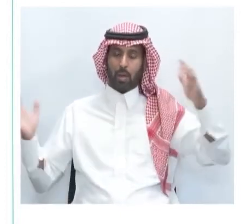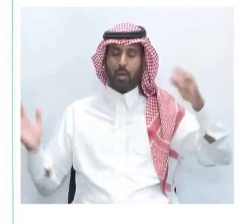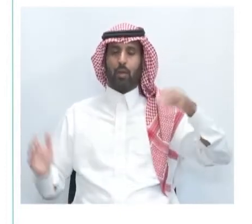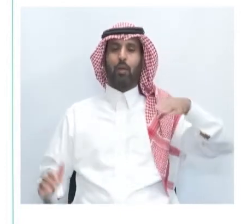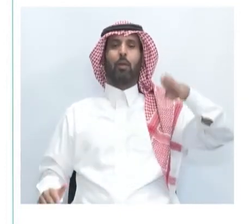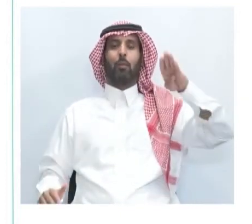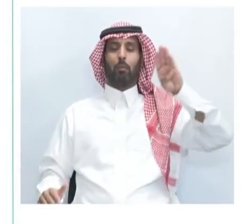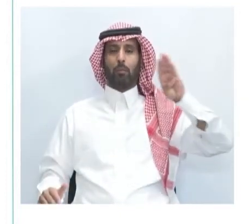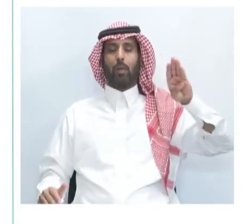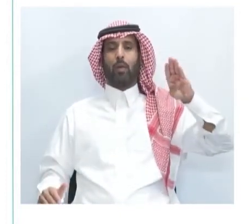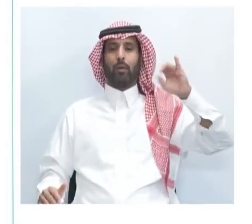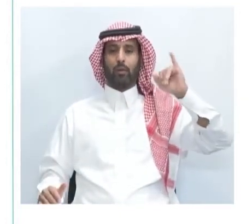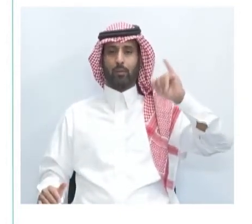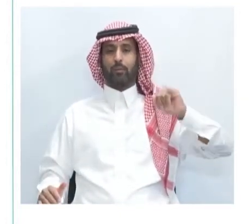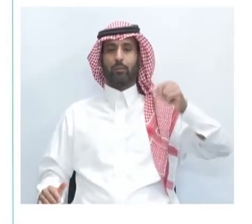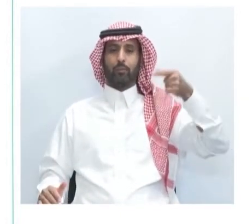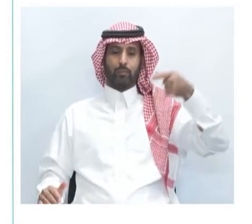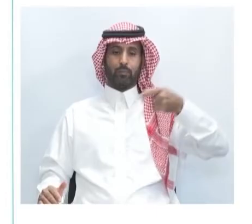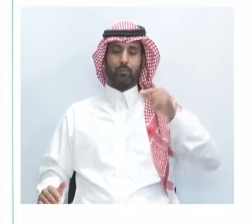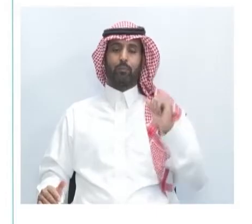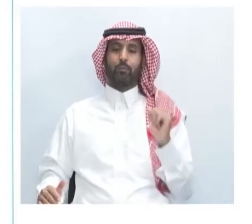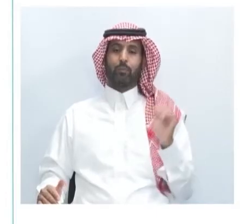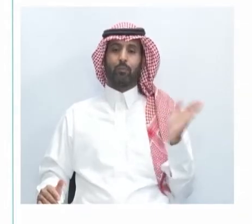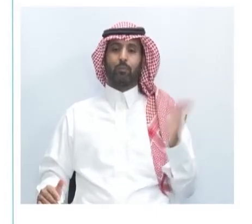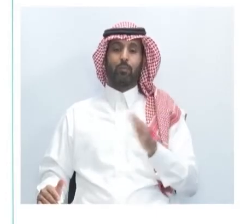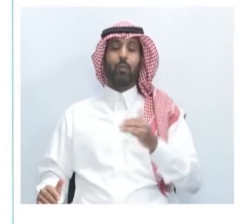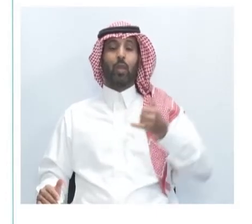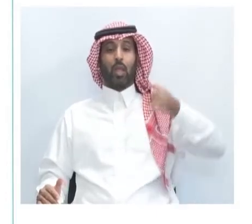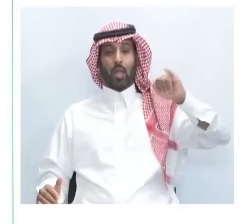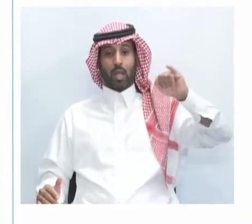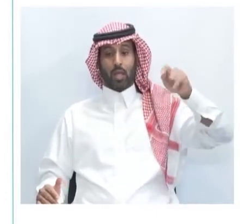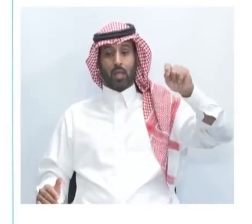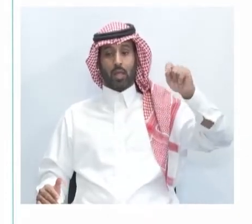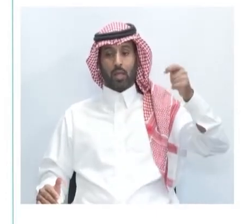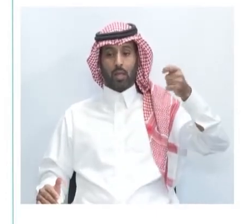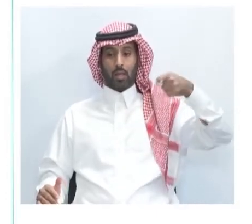So it's big. So let's trace. It's